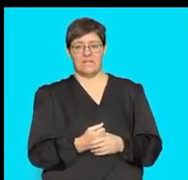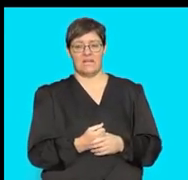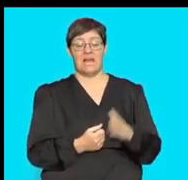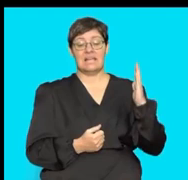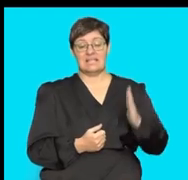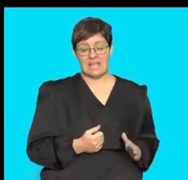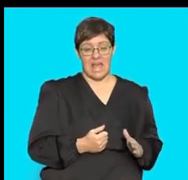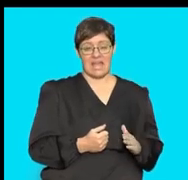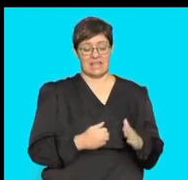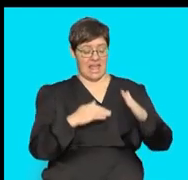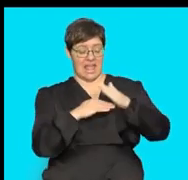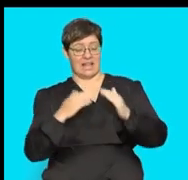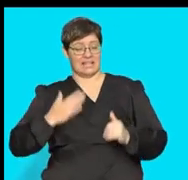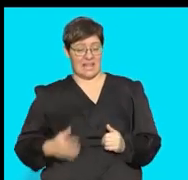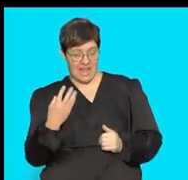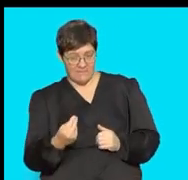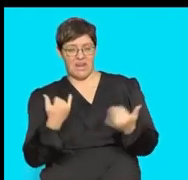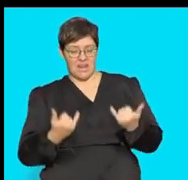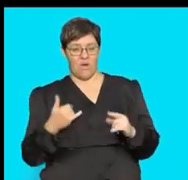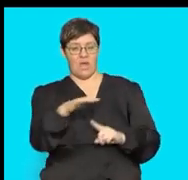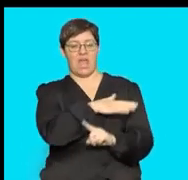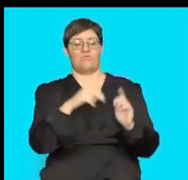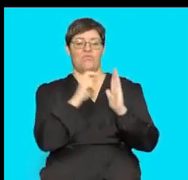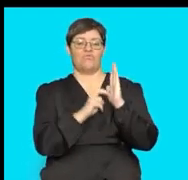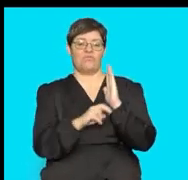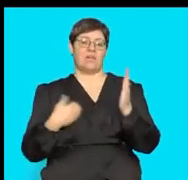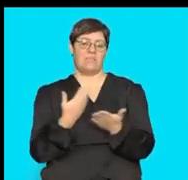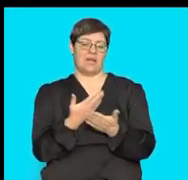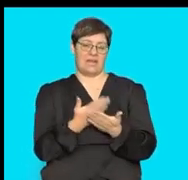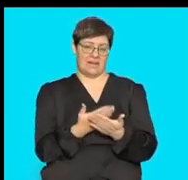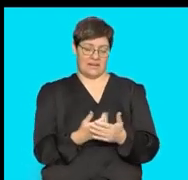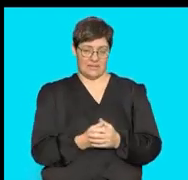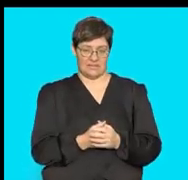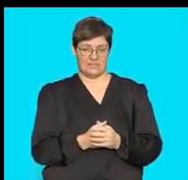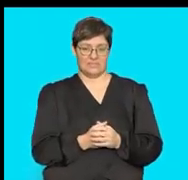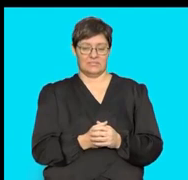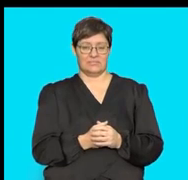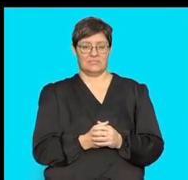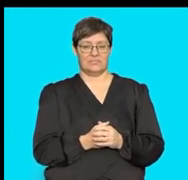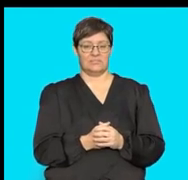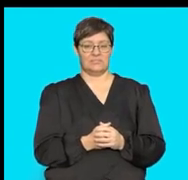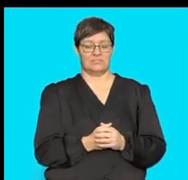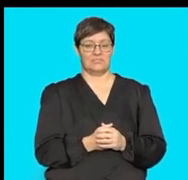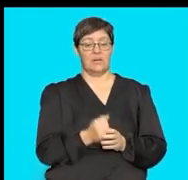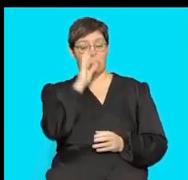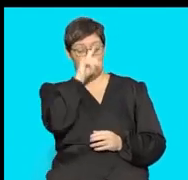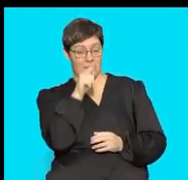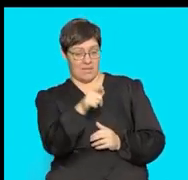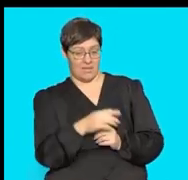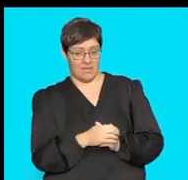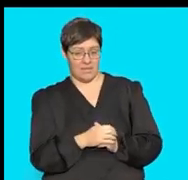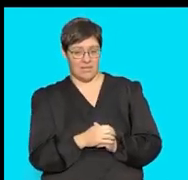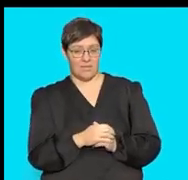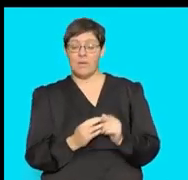side, angle, side, we can go in and apply the area rule. So let's do that quickly. Okay, so remember